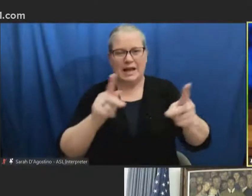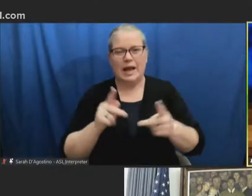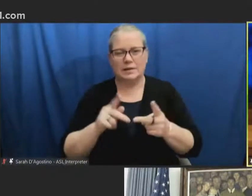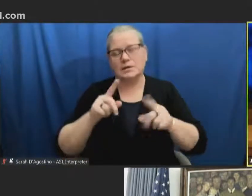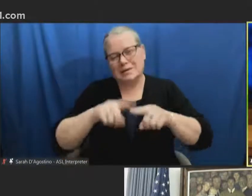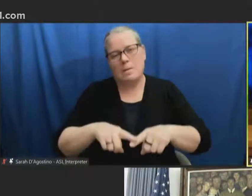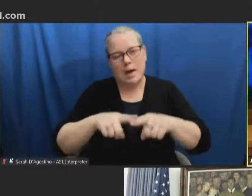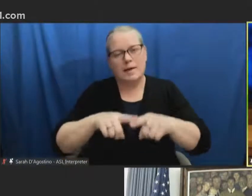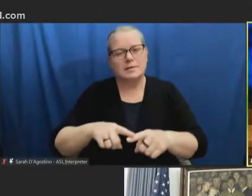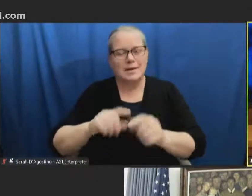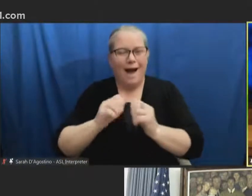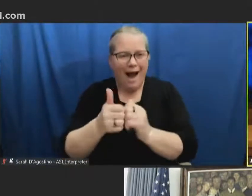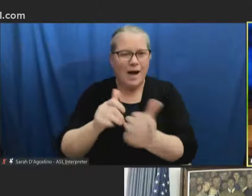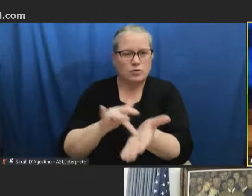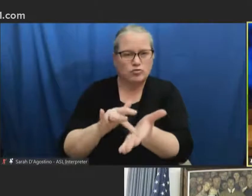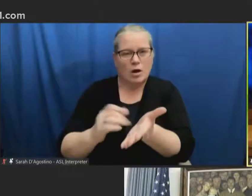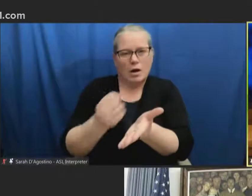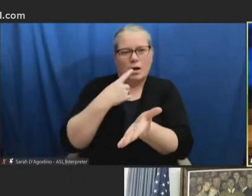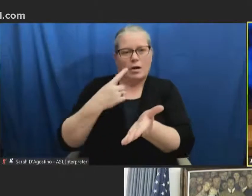ease of availability.